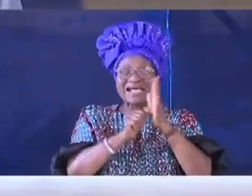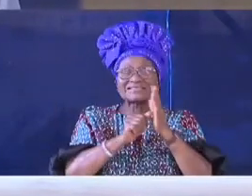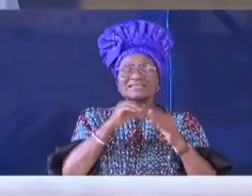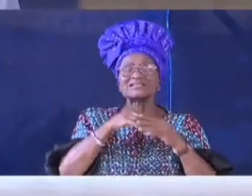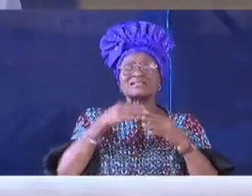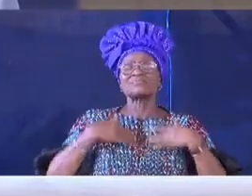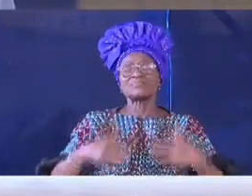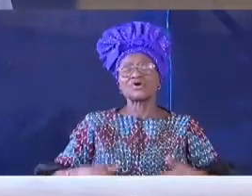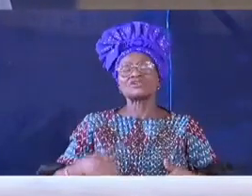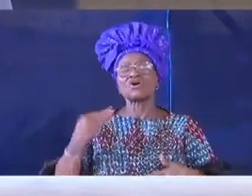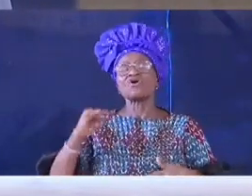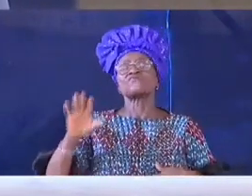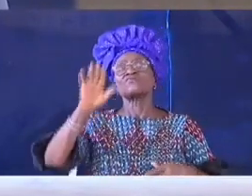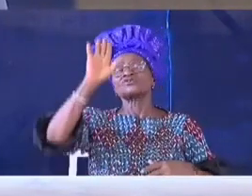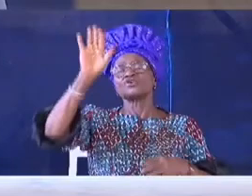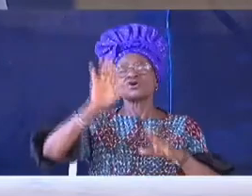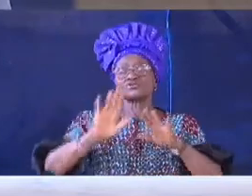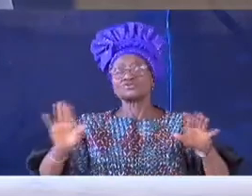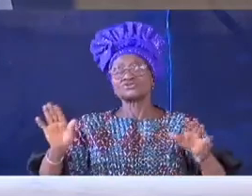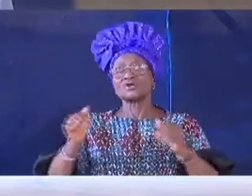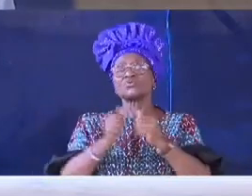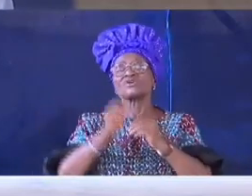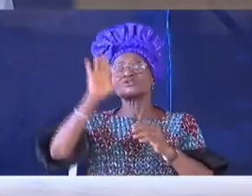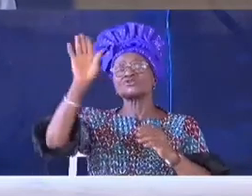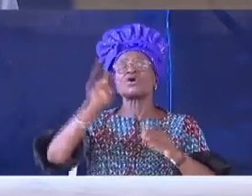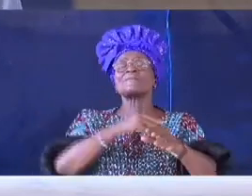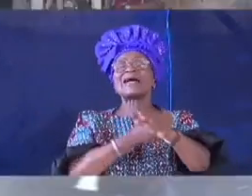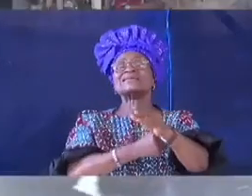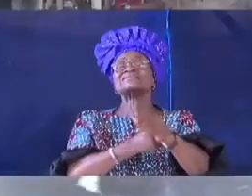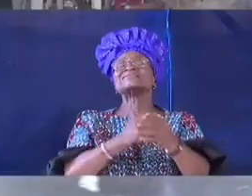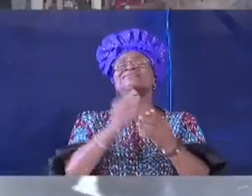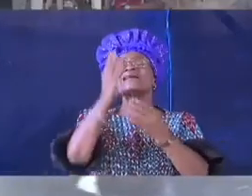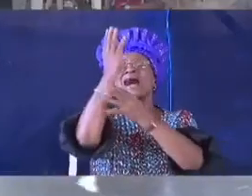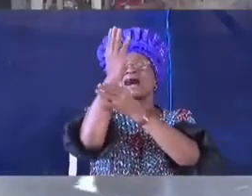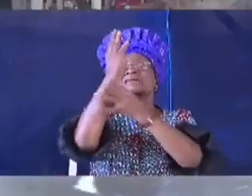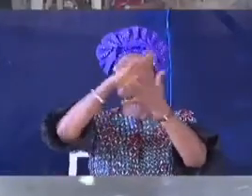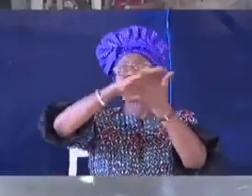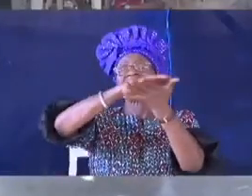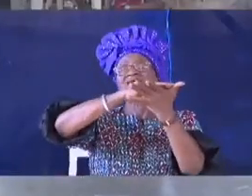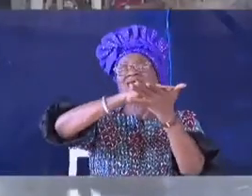children, with your mighty hand, remove.